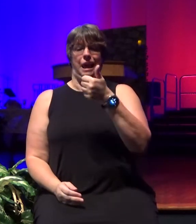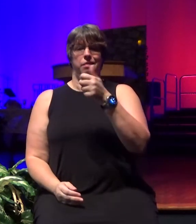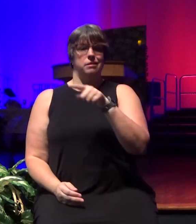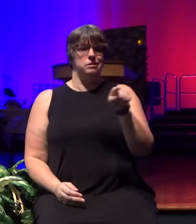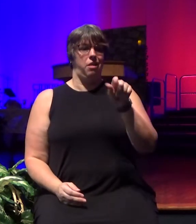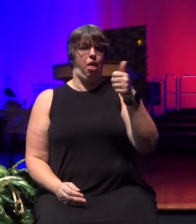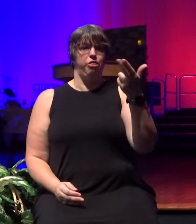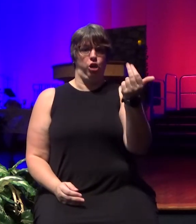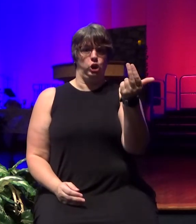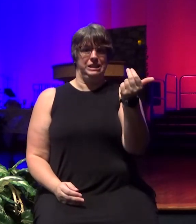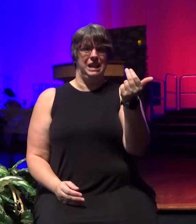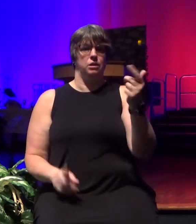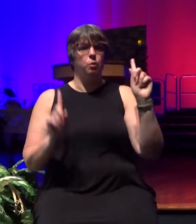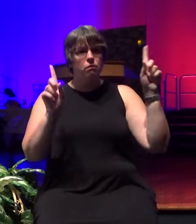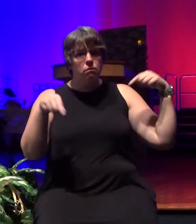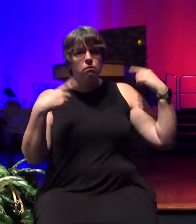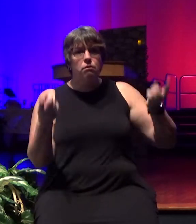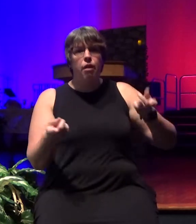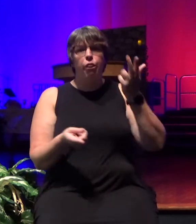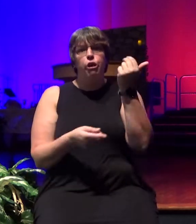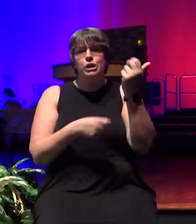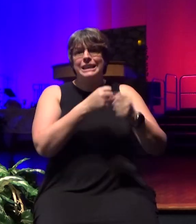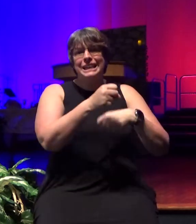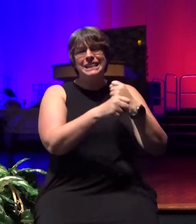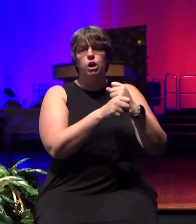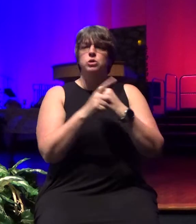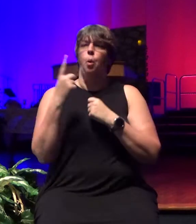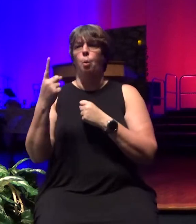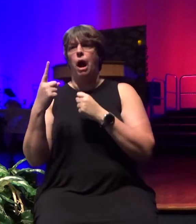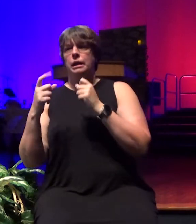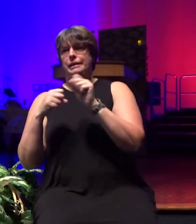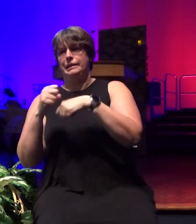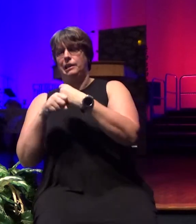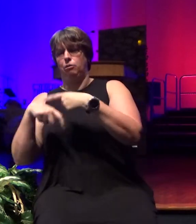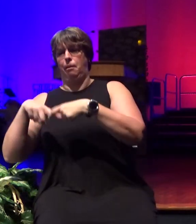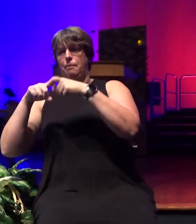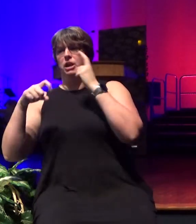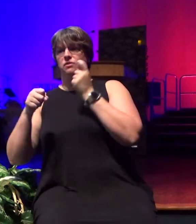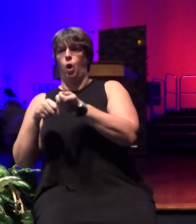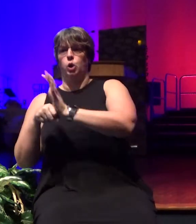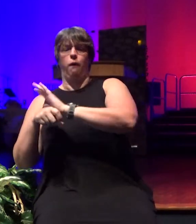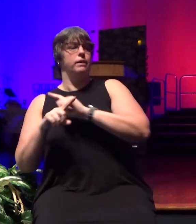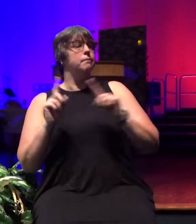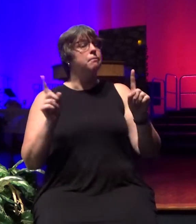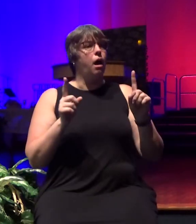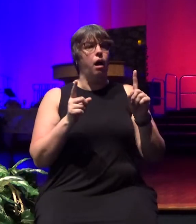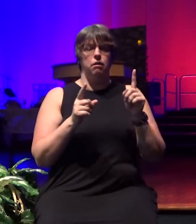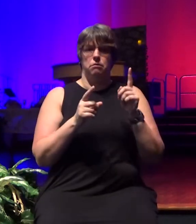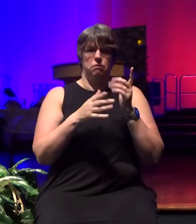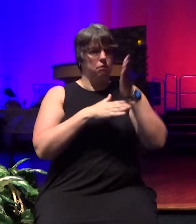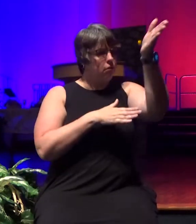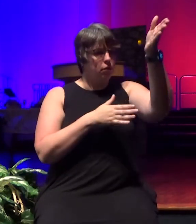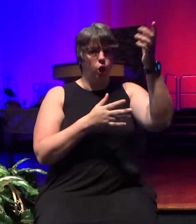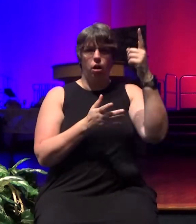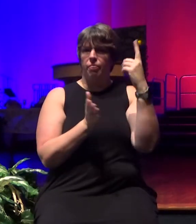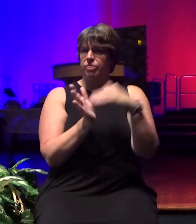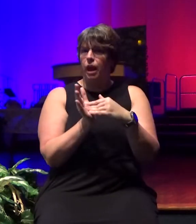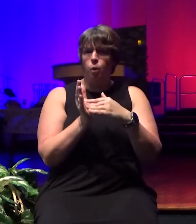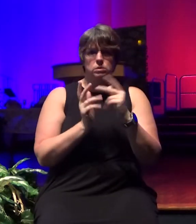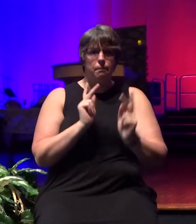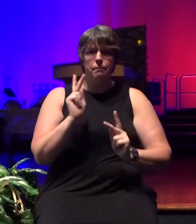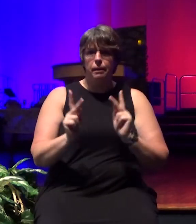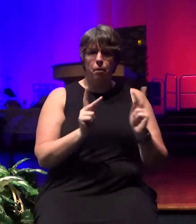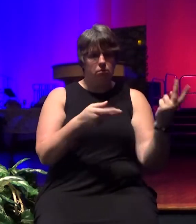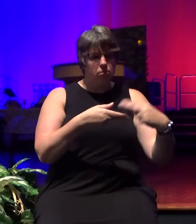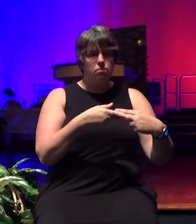had to take a COVID year off, but over 1,000 people have participated. Many, many people come back time and again. It's a great